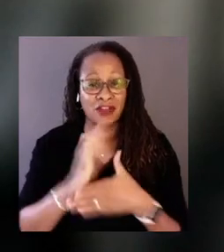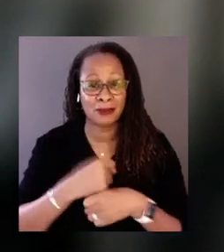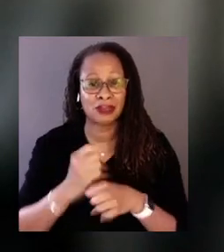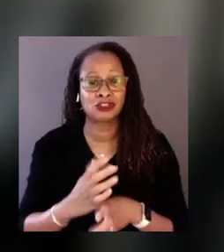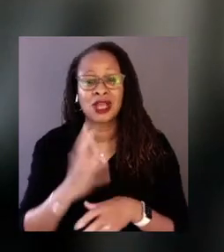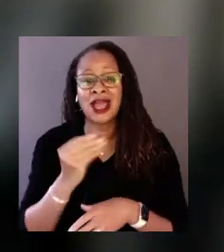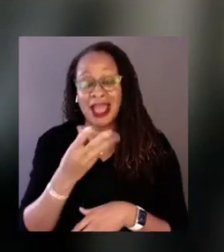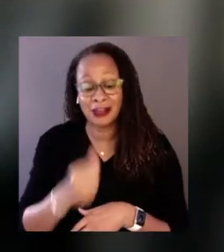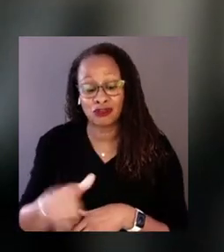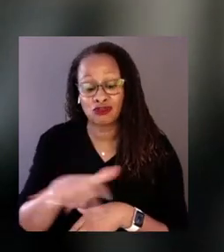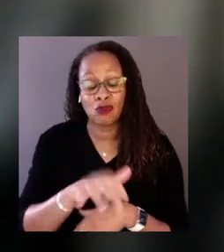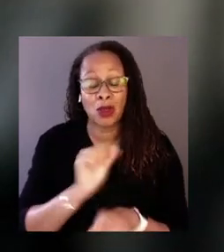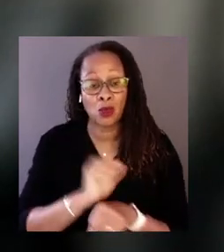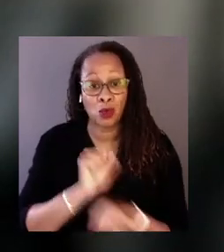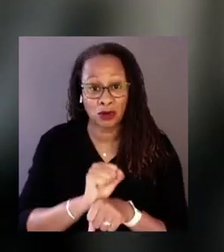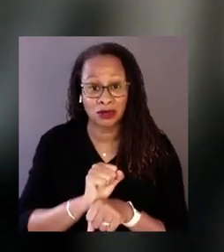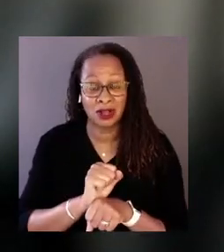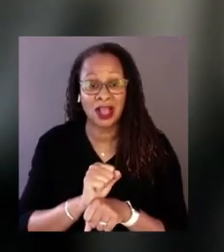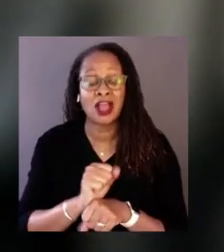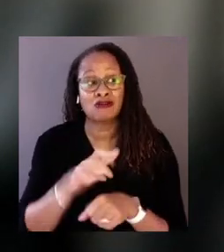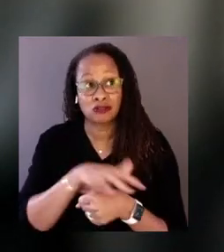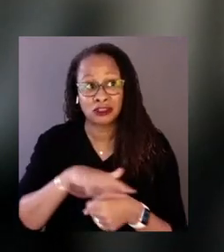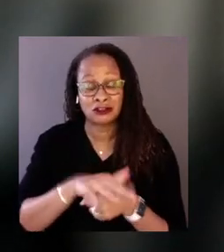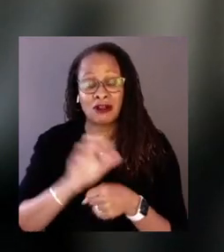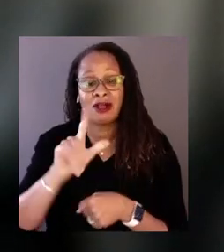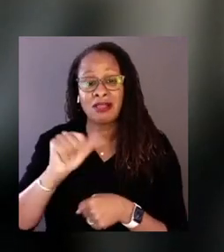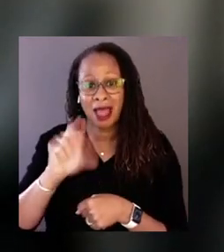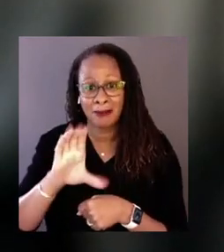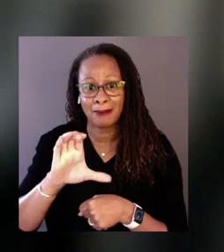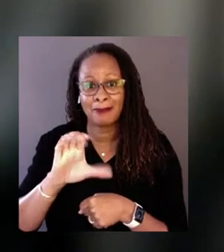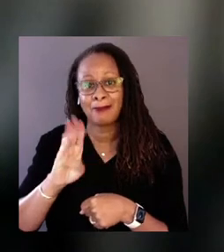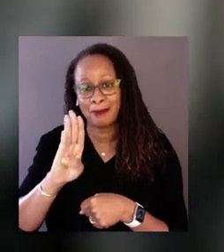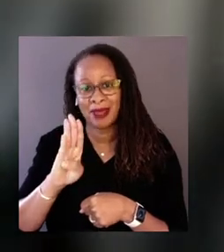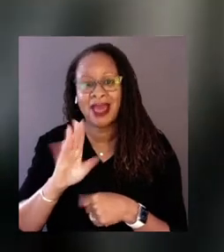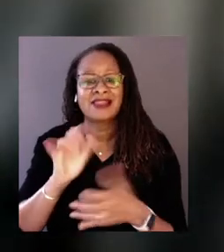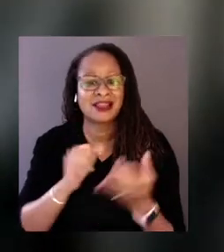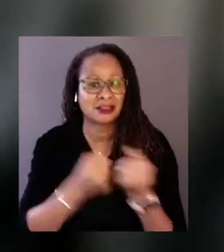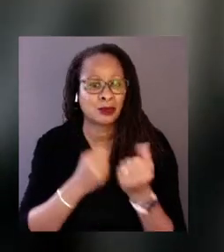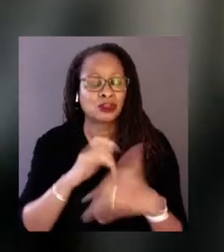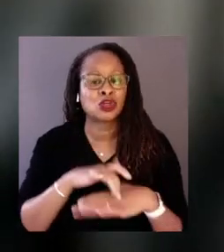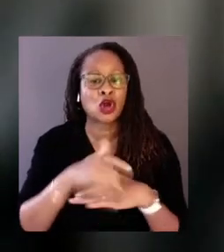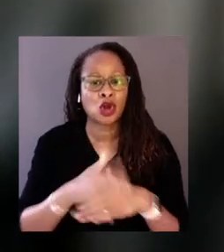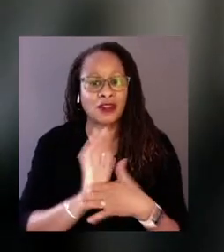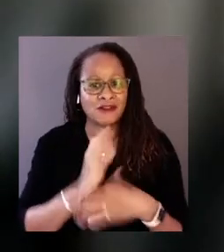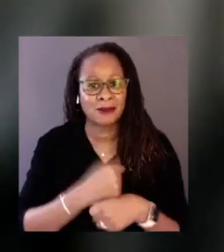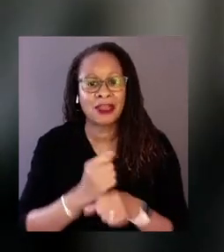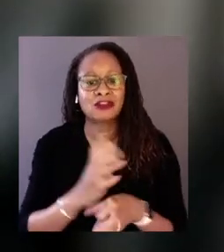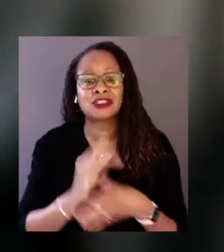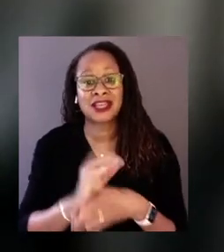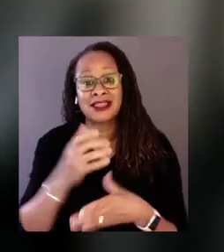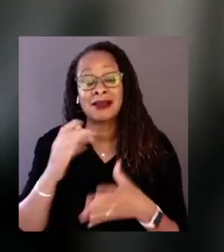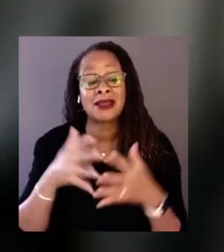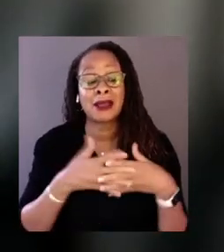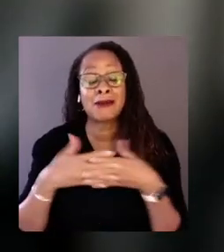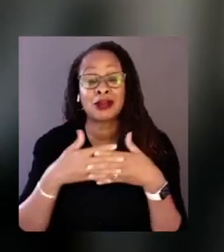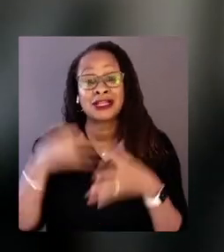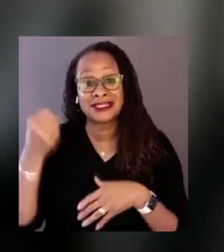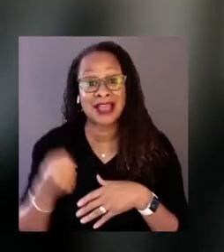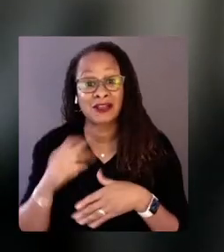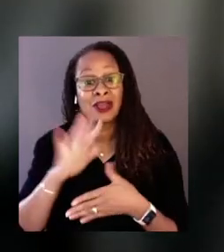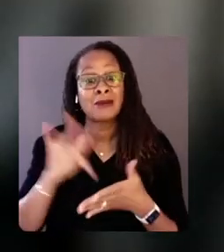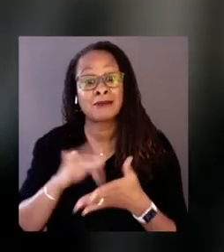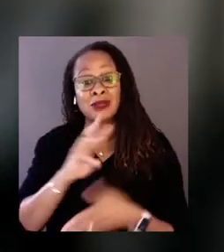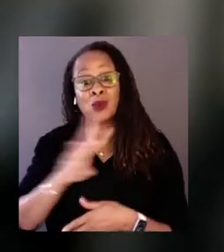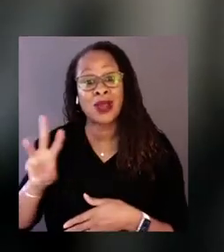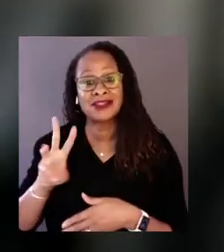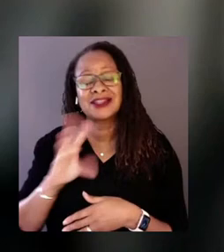early stage filmmakers in the American South, Midwest, and U.S. territories. In addition to a focus on excellence